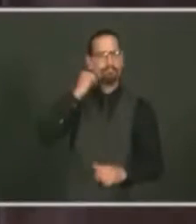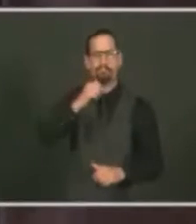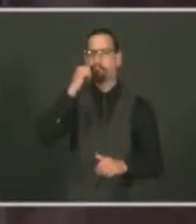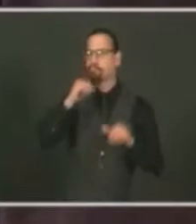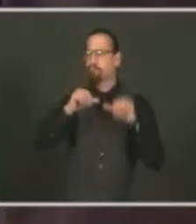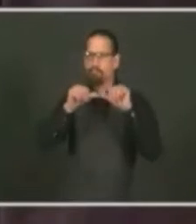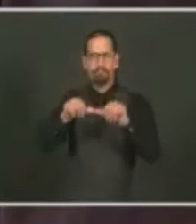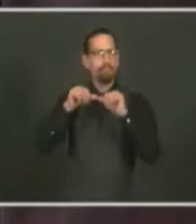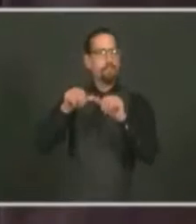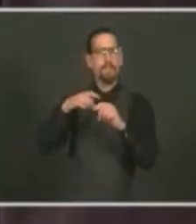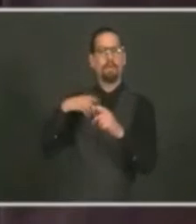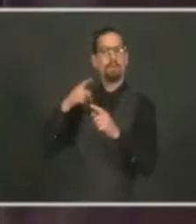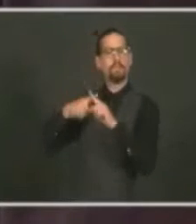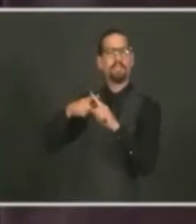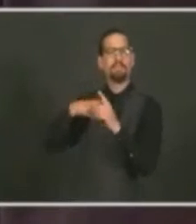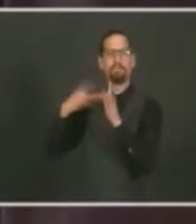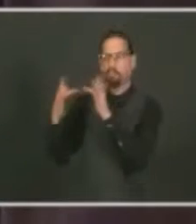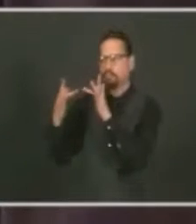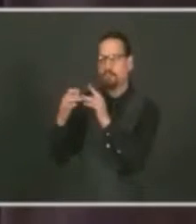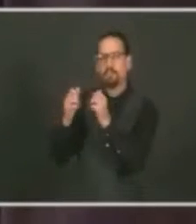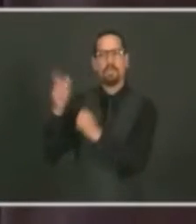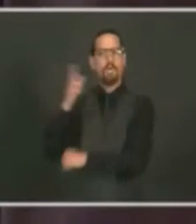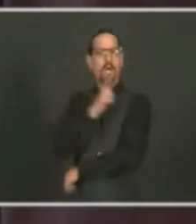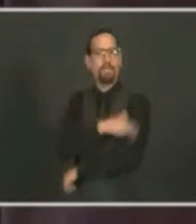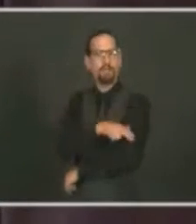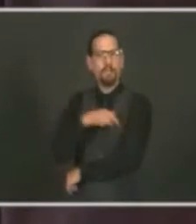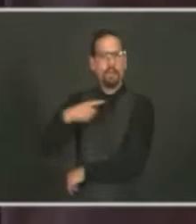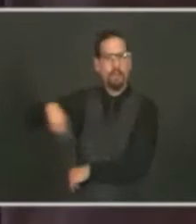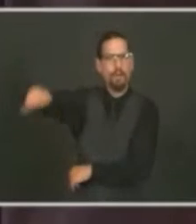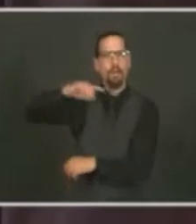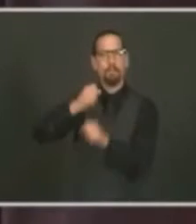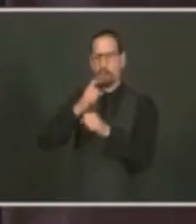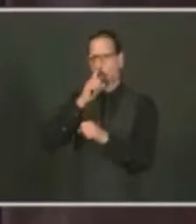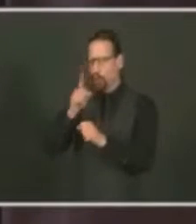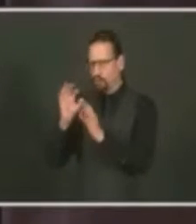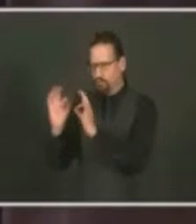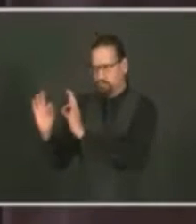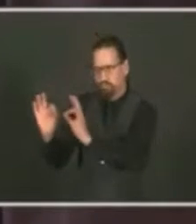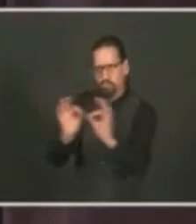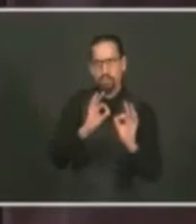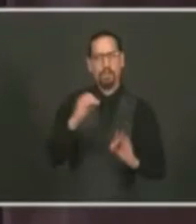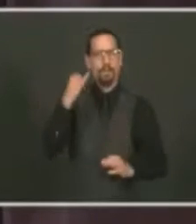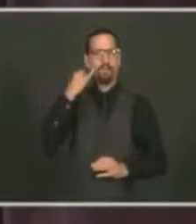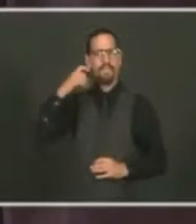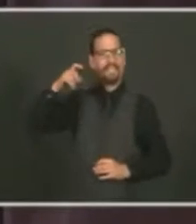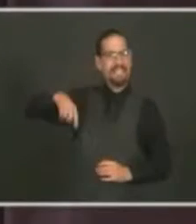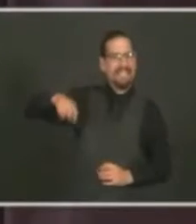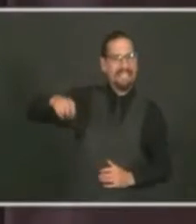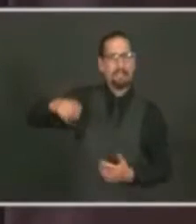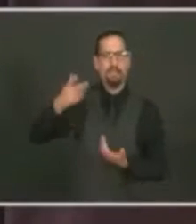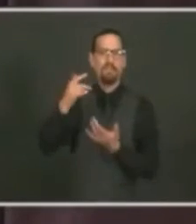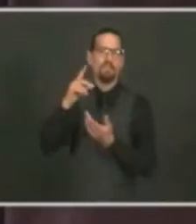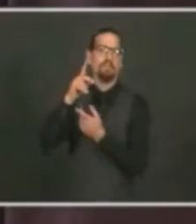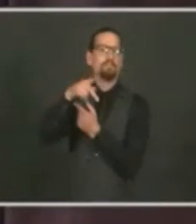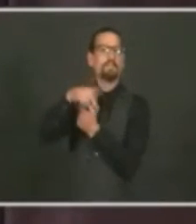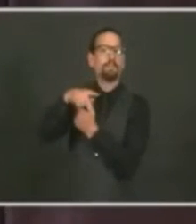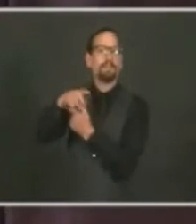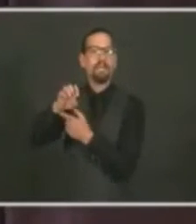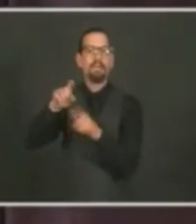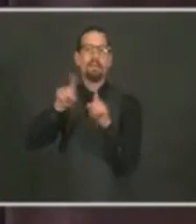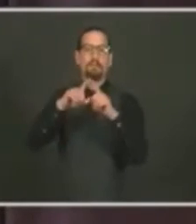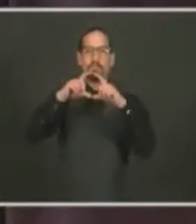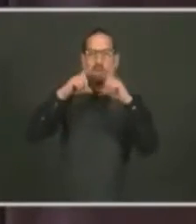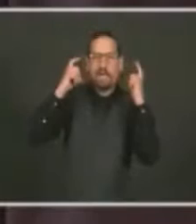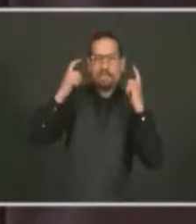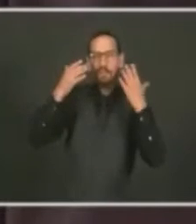beds, and just continue to follow the rules. As always, I want to provide a very quick update